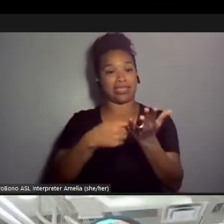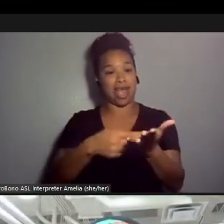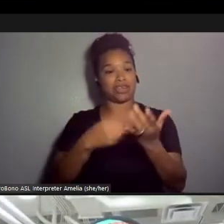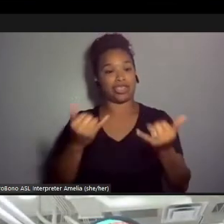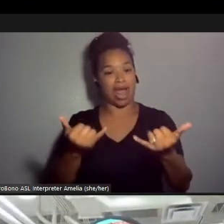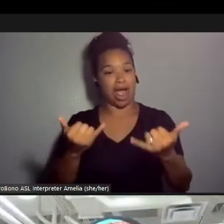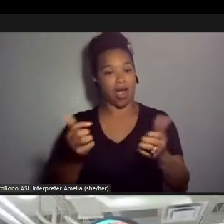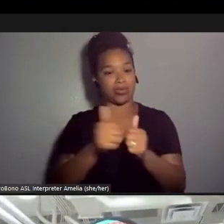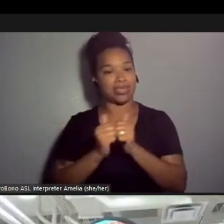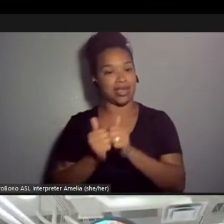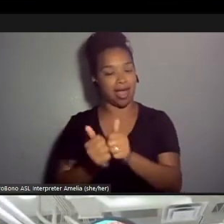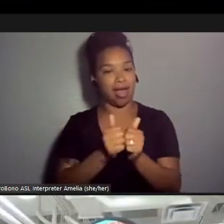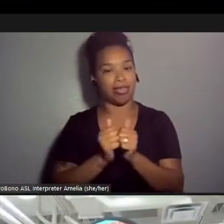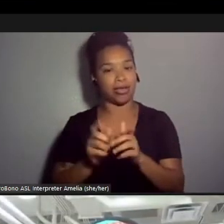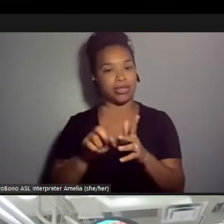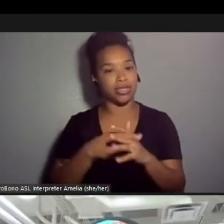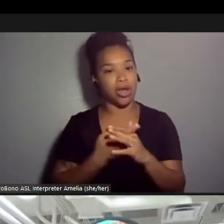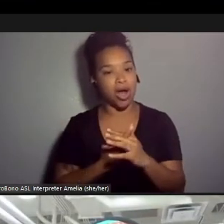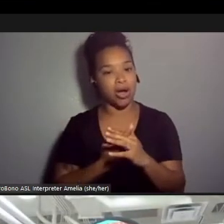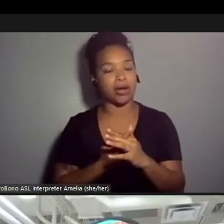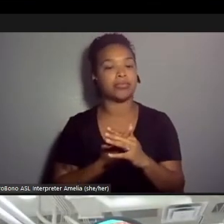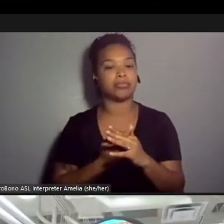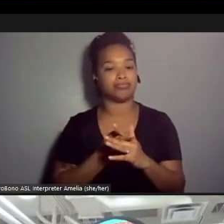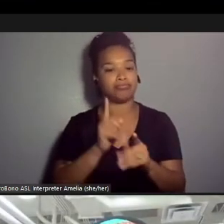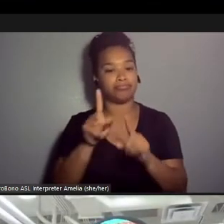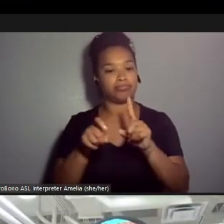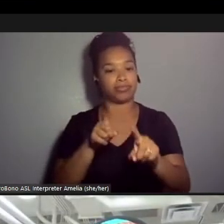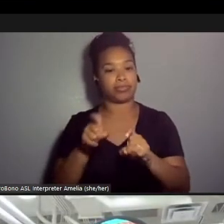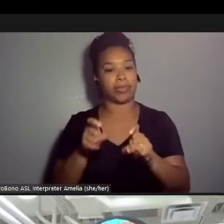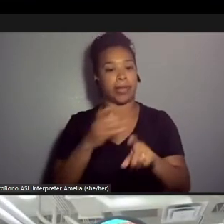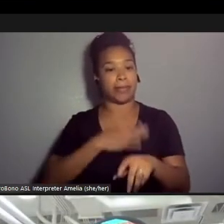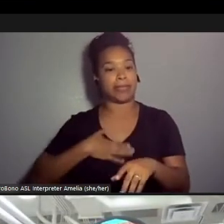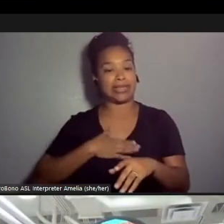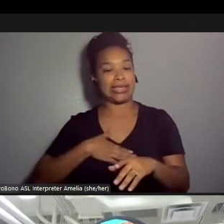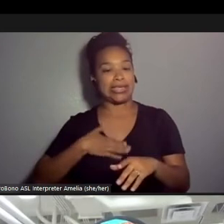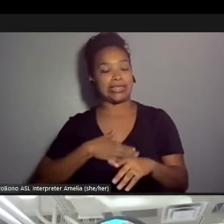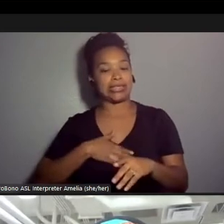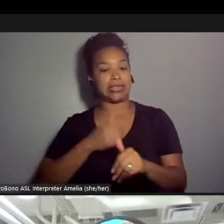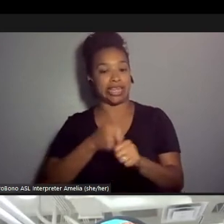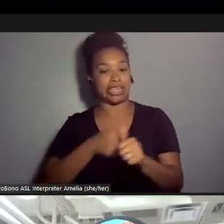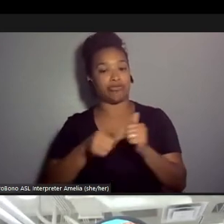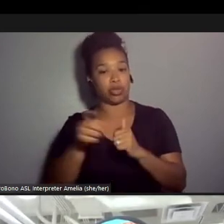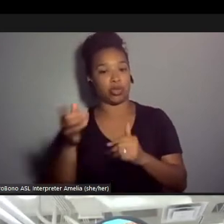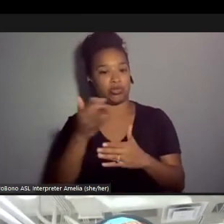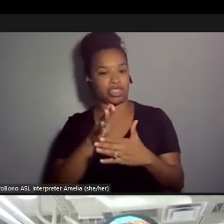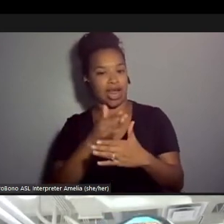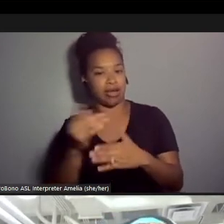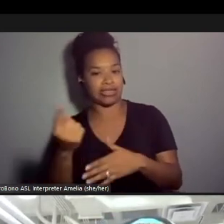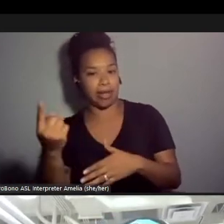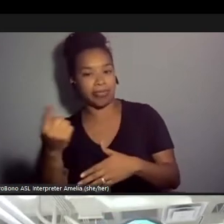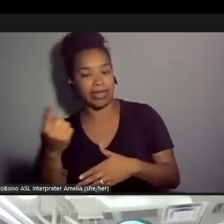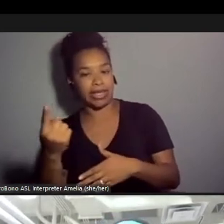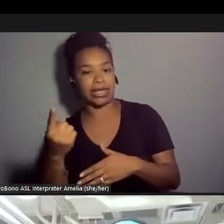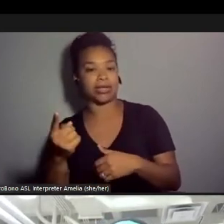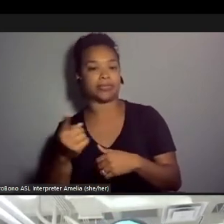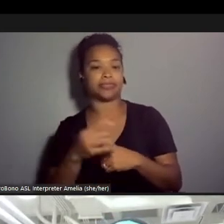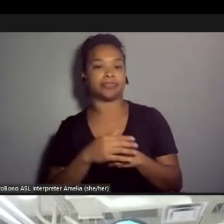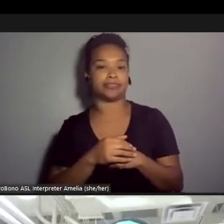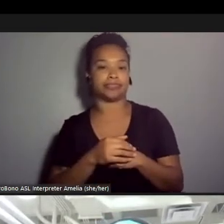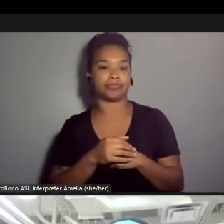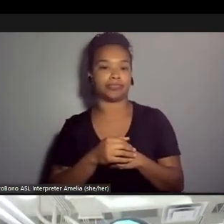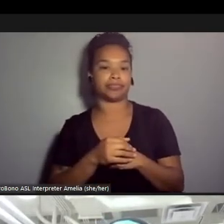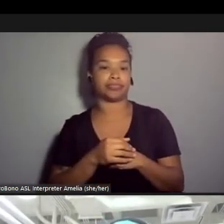by asking each of you to share something that is resonating with you from what